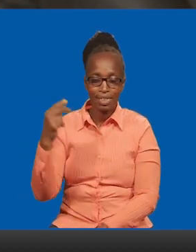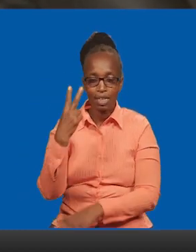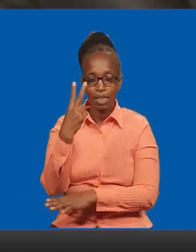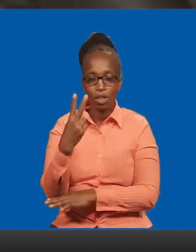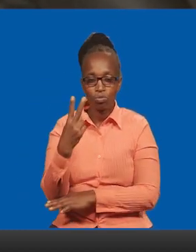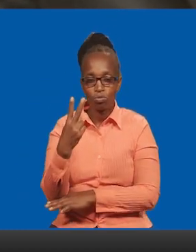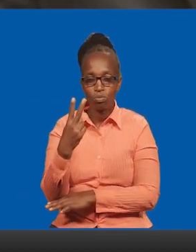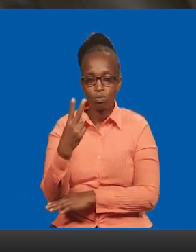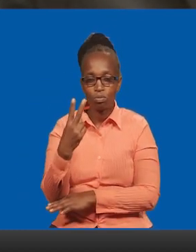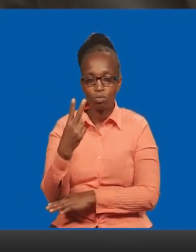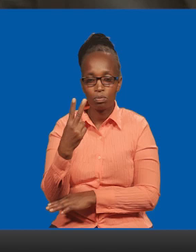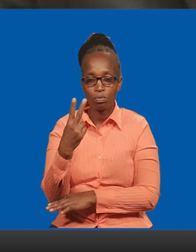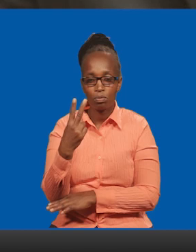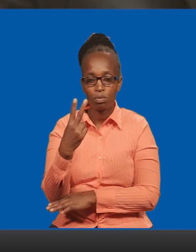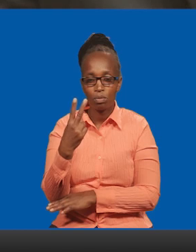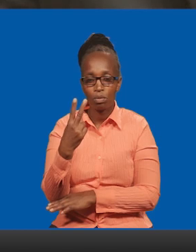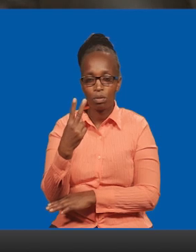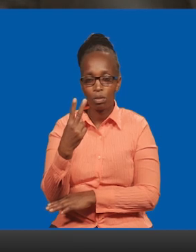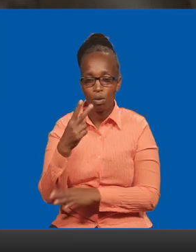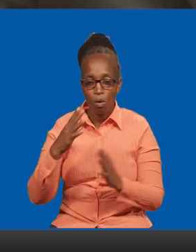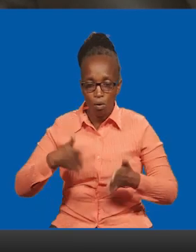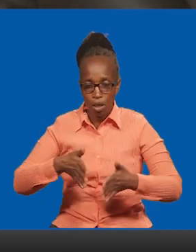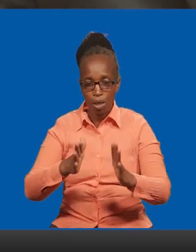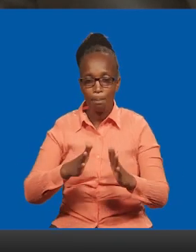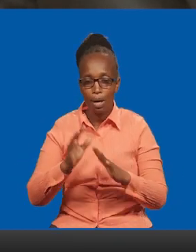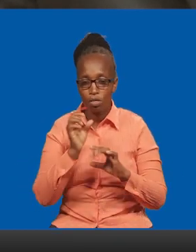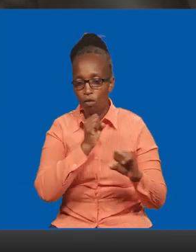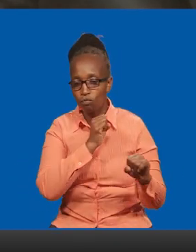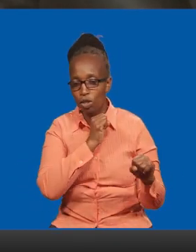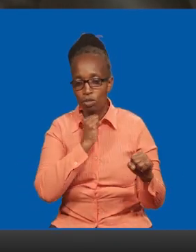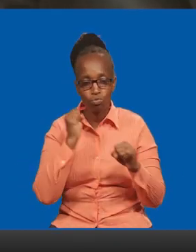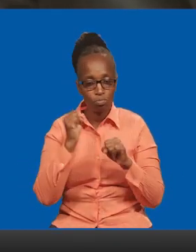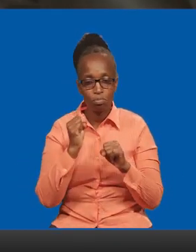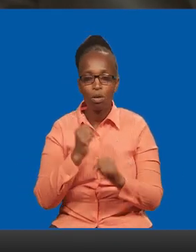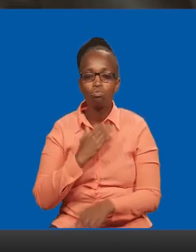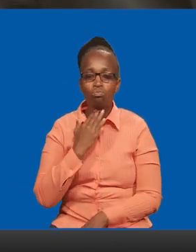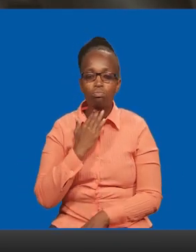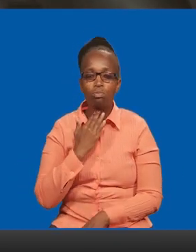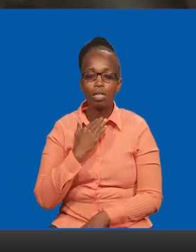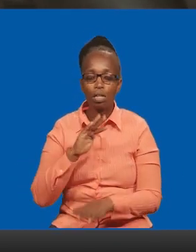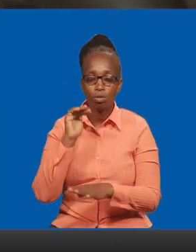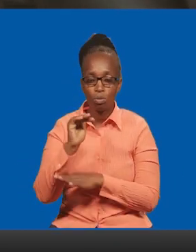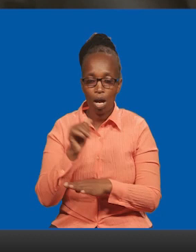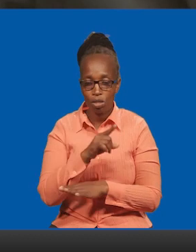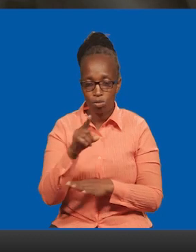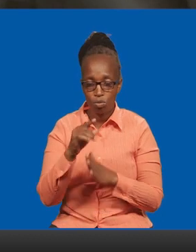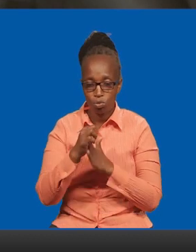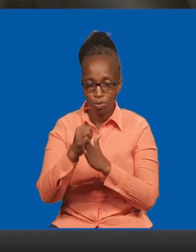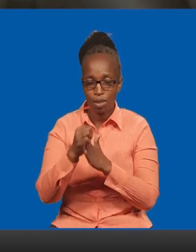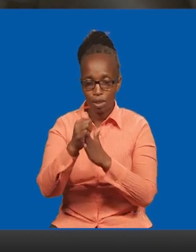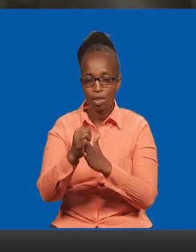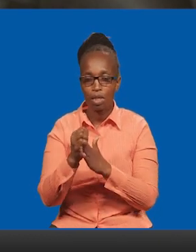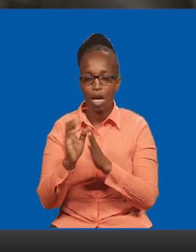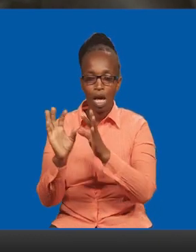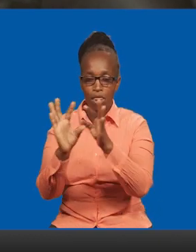two. Do not lead this country on a path of suicide. We urge you to